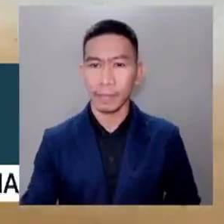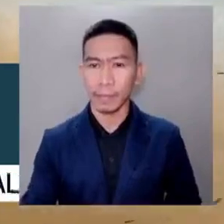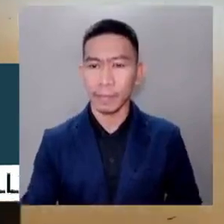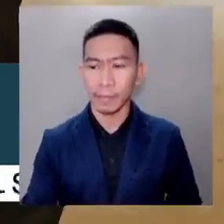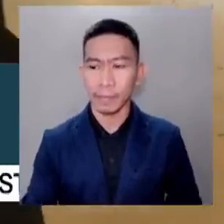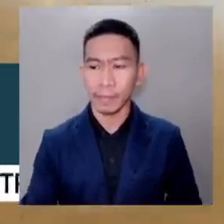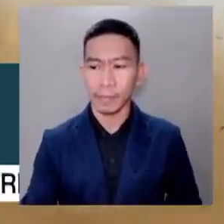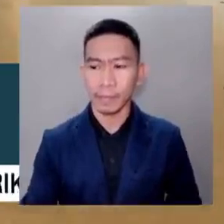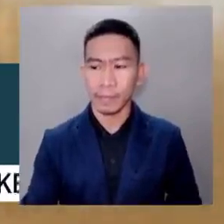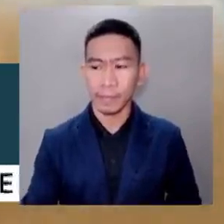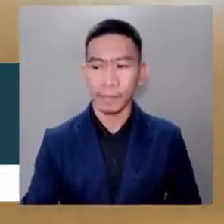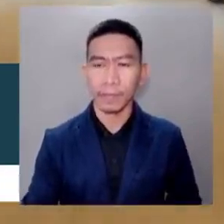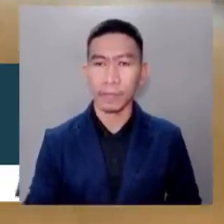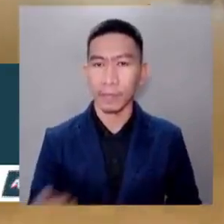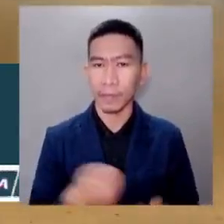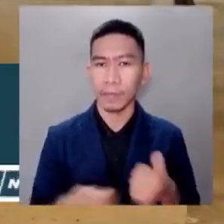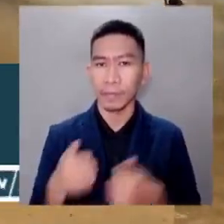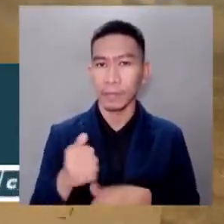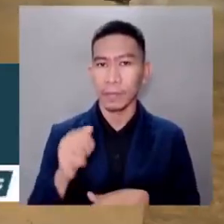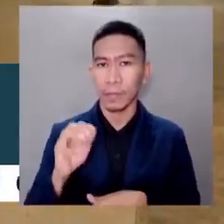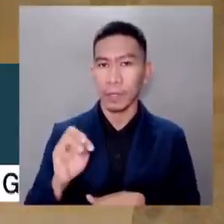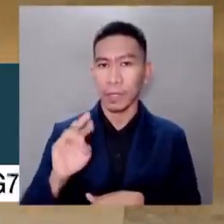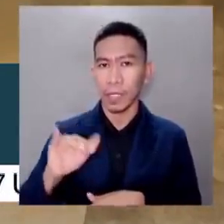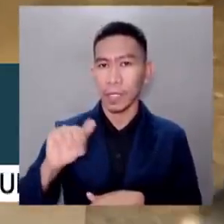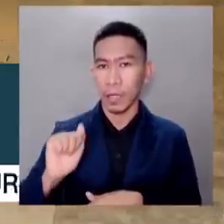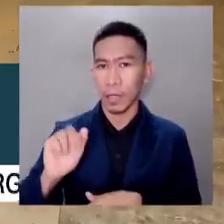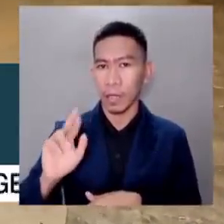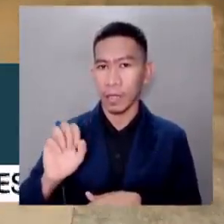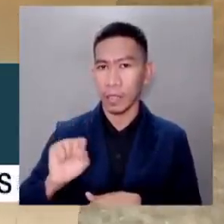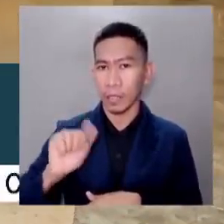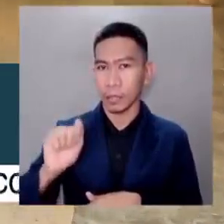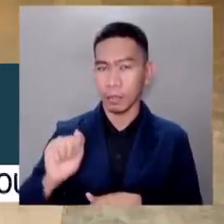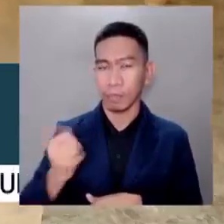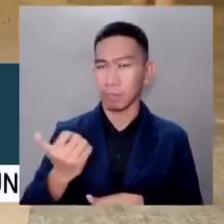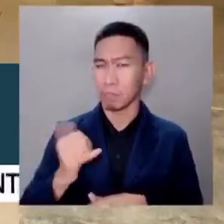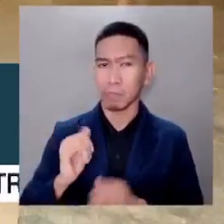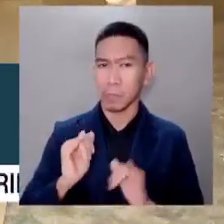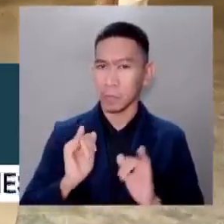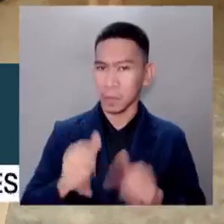Rappler CEO Maria Ressa, unfazed by the SEC order.